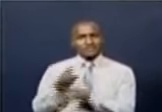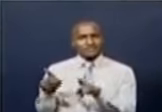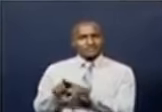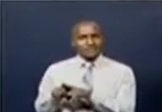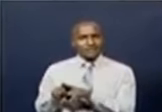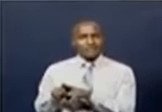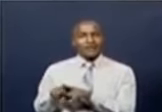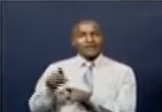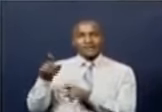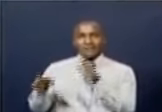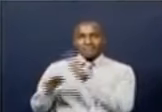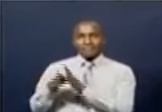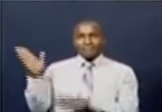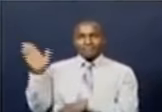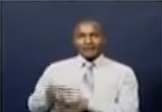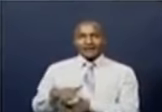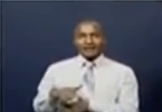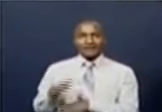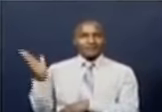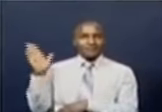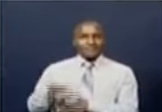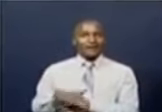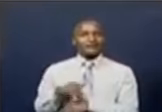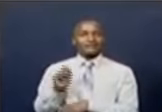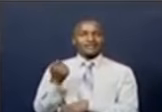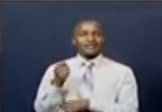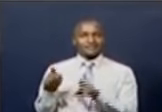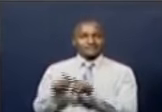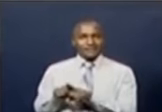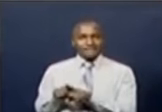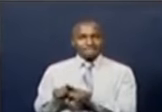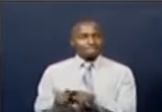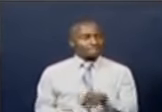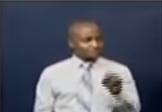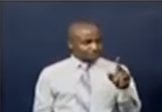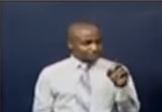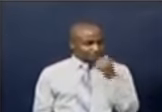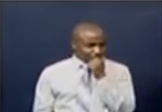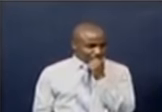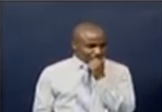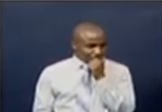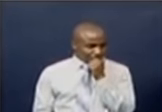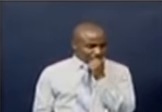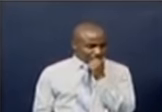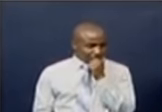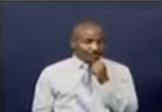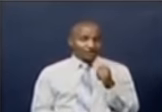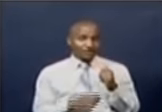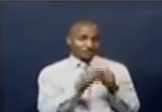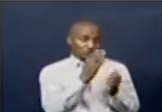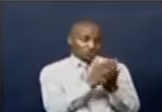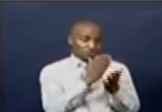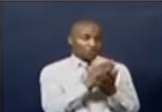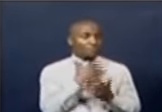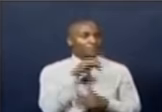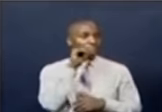exported back. Not sent back, it was exported back. Exported back. By way, yeah. Okay. Yeah. And I read a few tweets here.